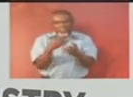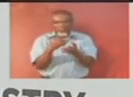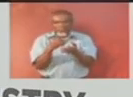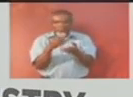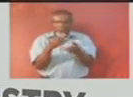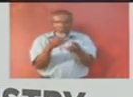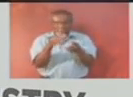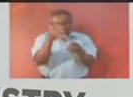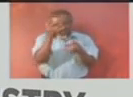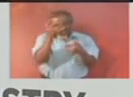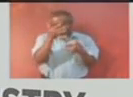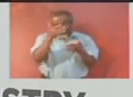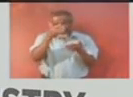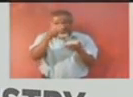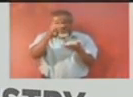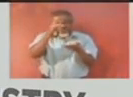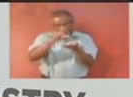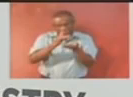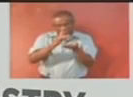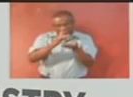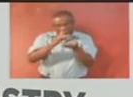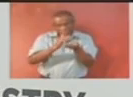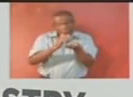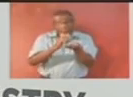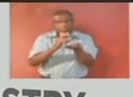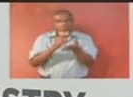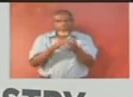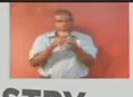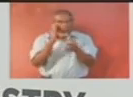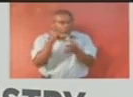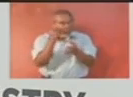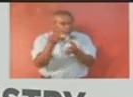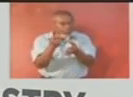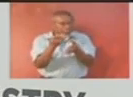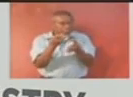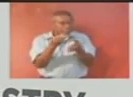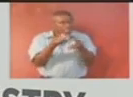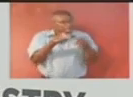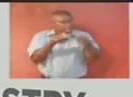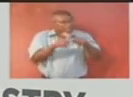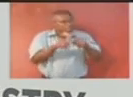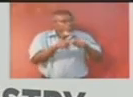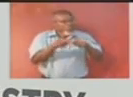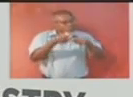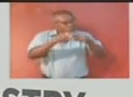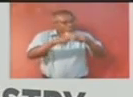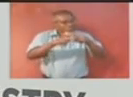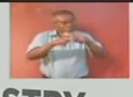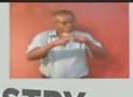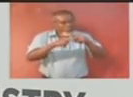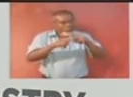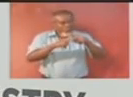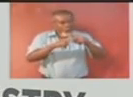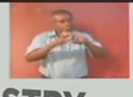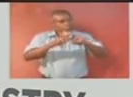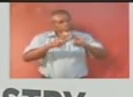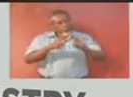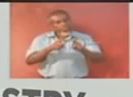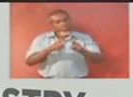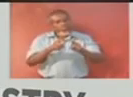see surges in cases. So there is no direct link between eligibility to receive more